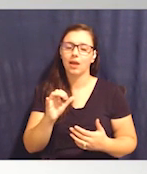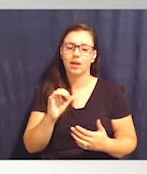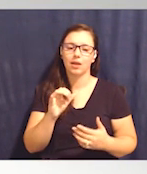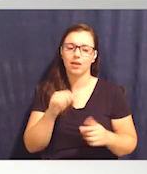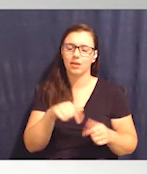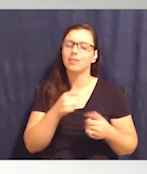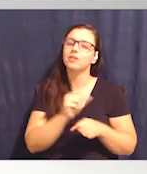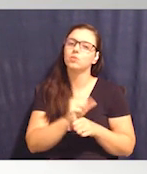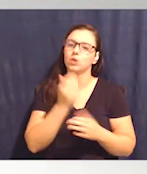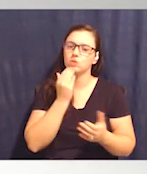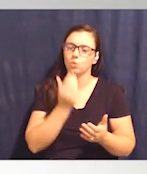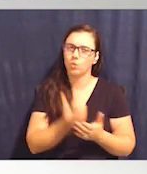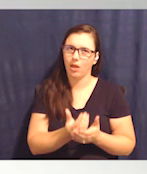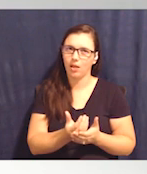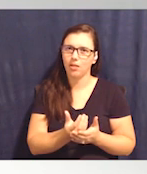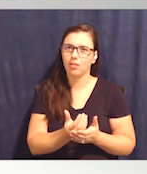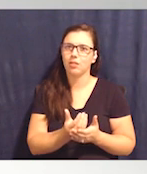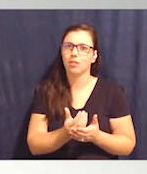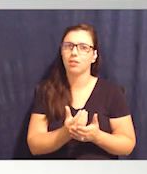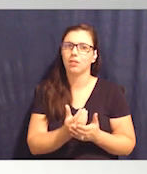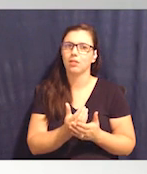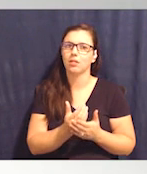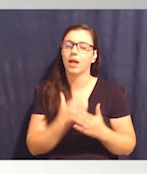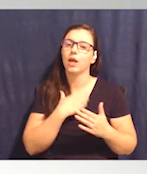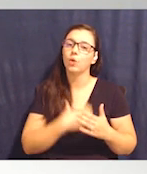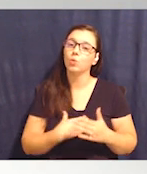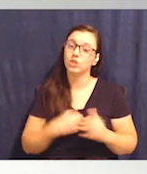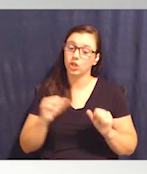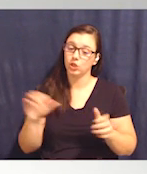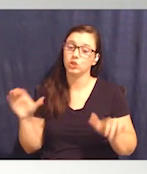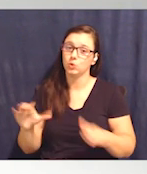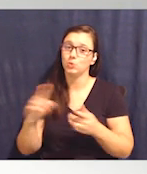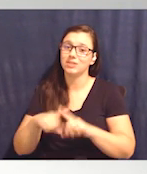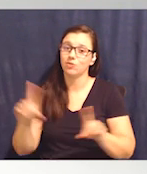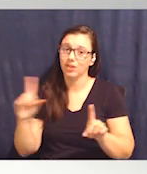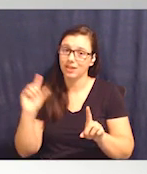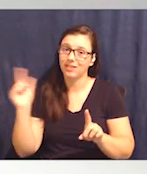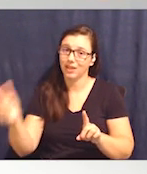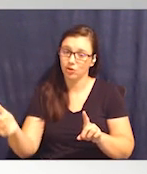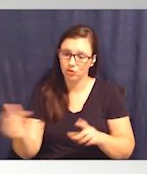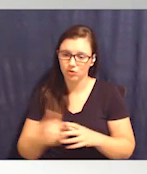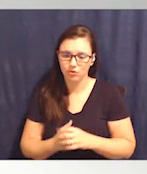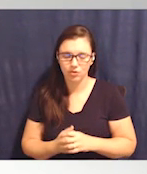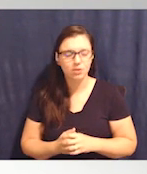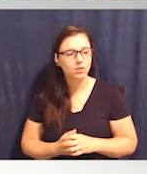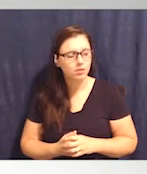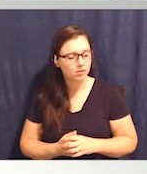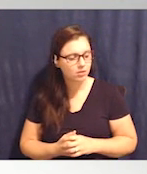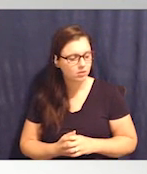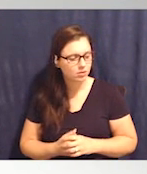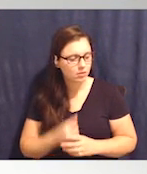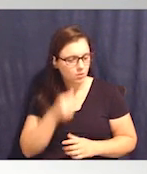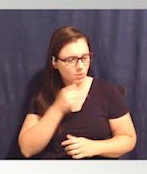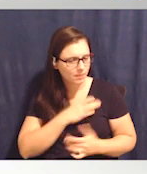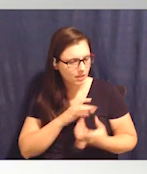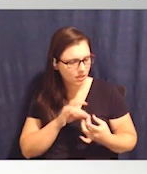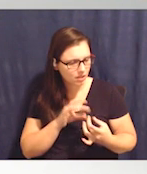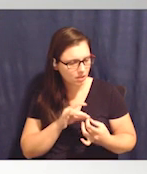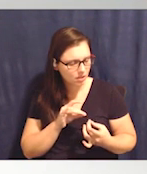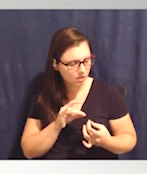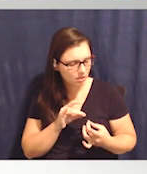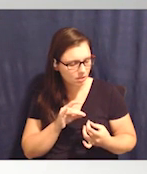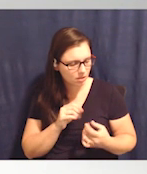wish I had done differently or could do differently. Yeah, because I personally like, what can you control, what can't.